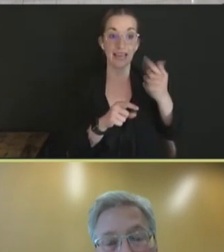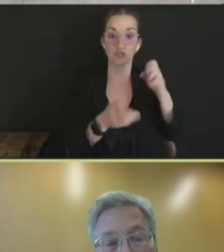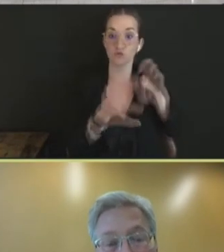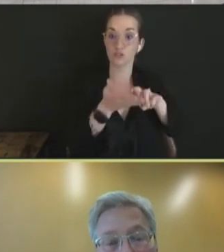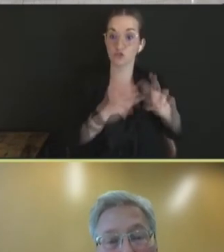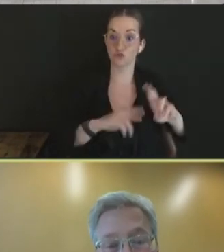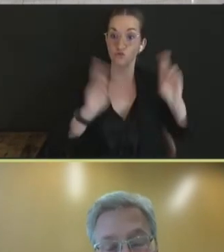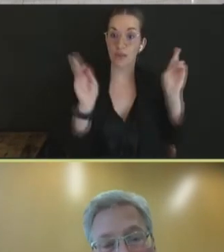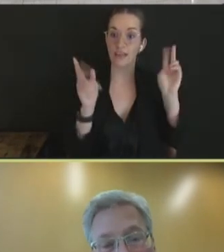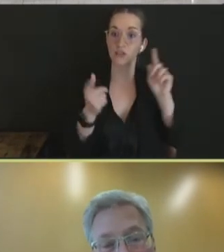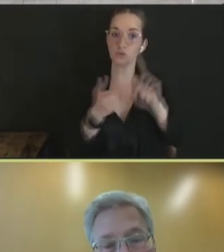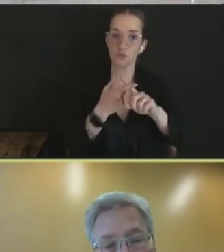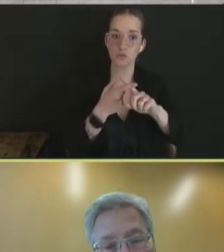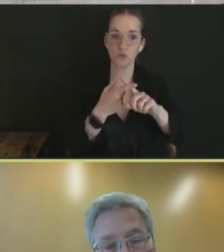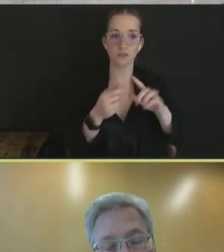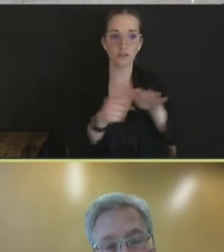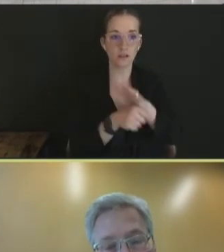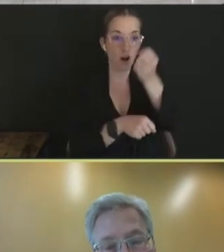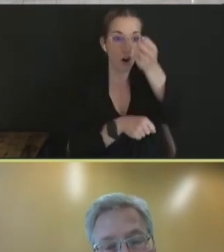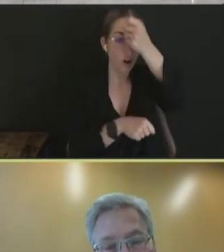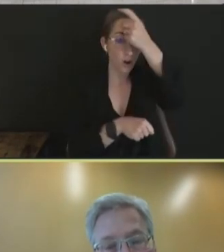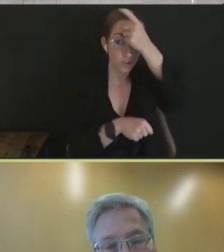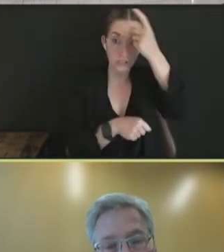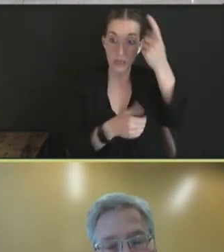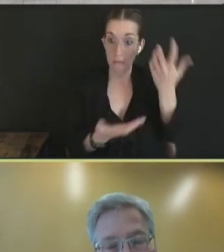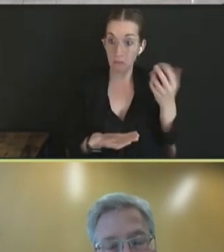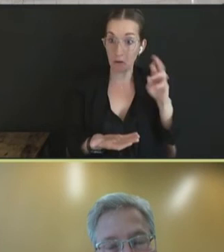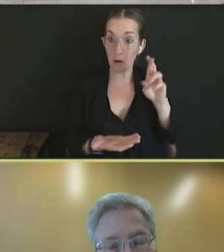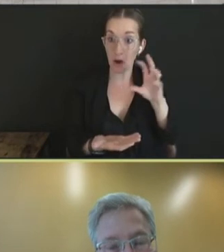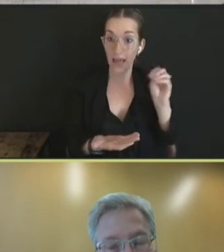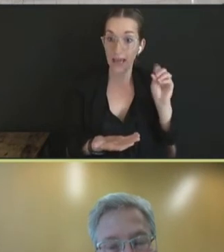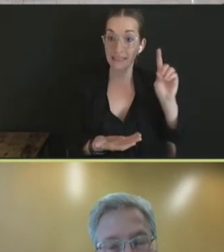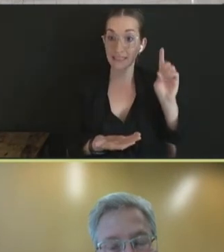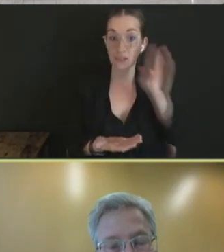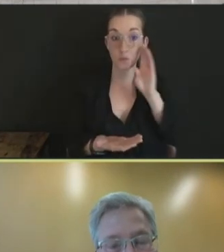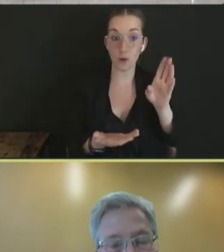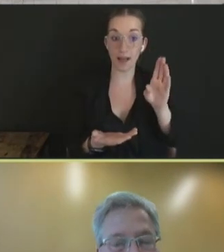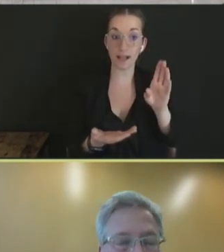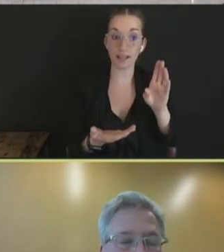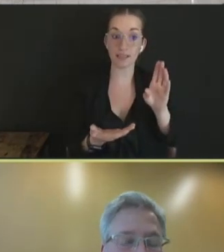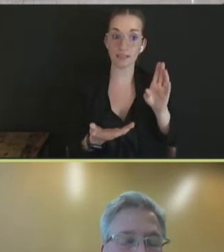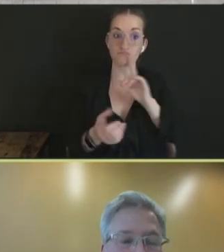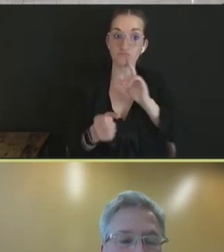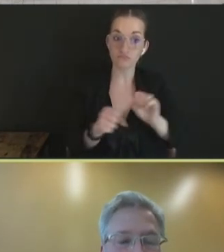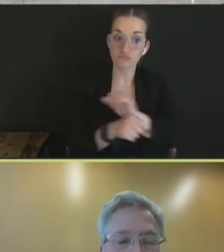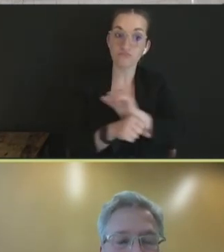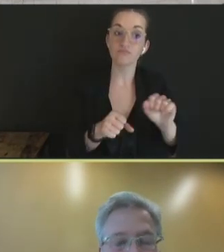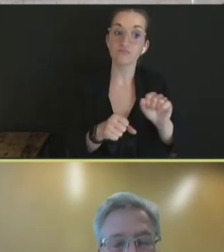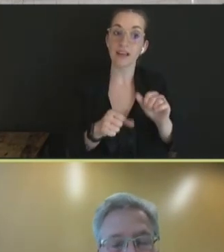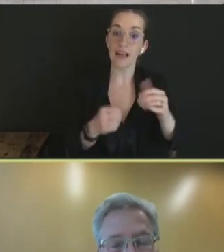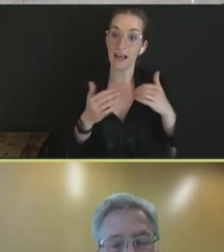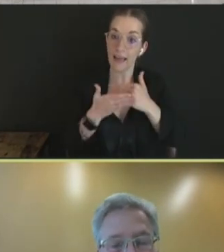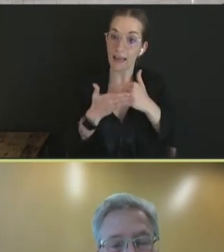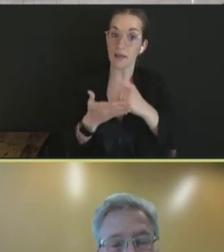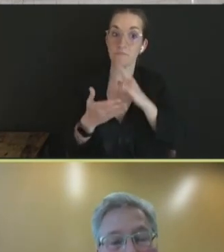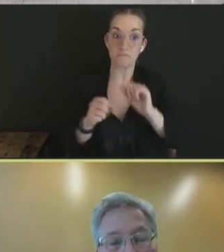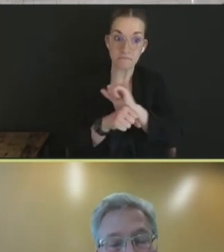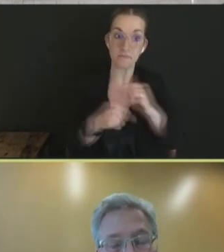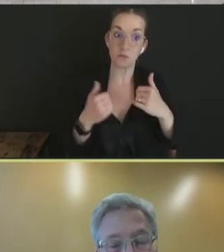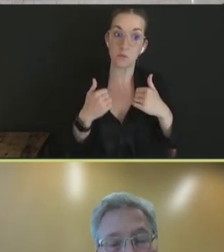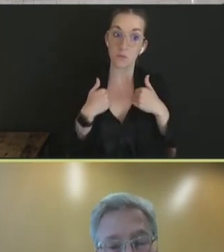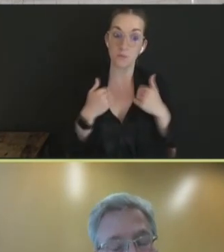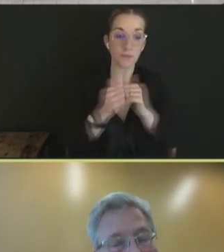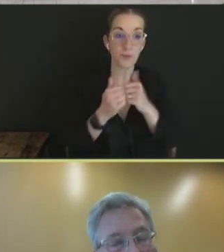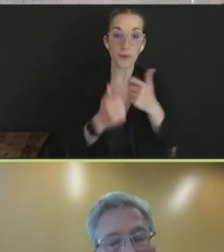not R&D might deliver the desired sort of vaccines and interventions. And of